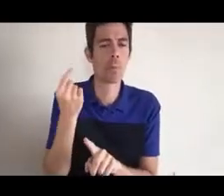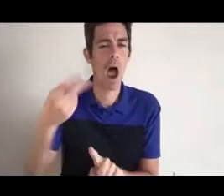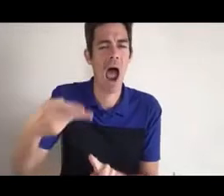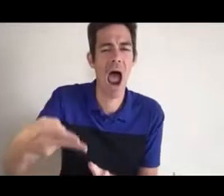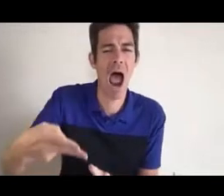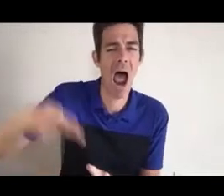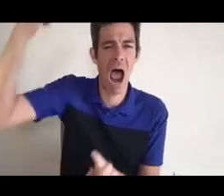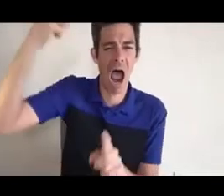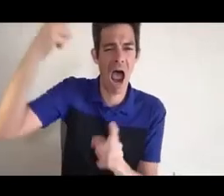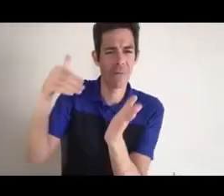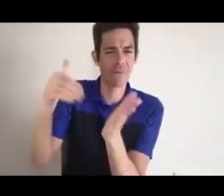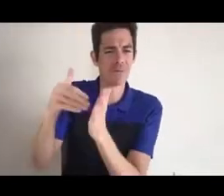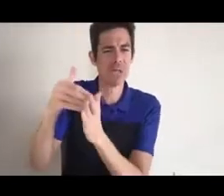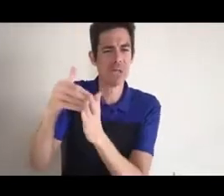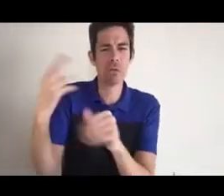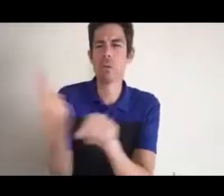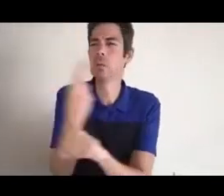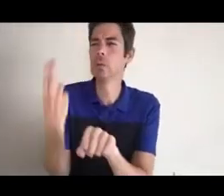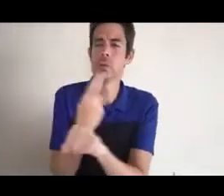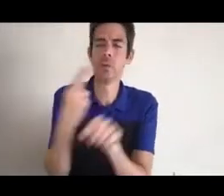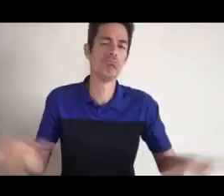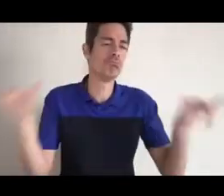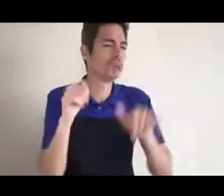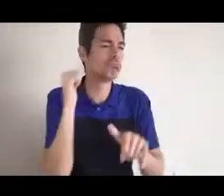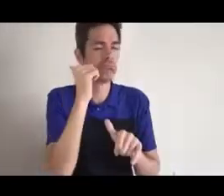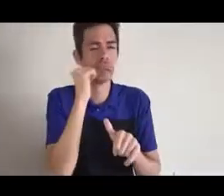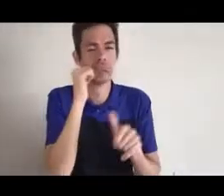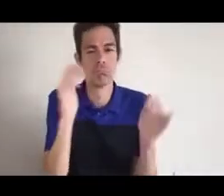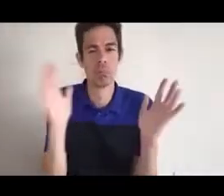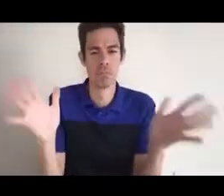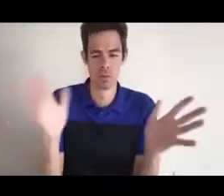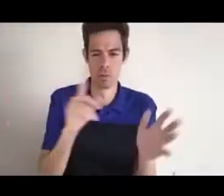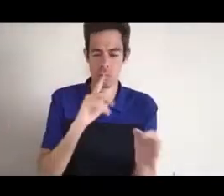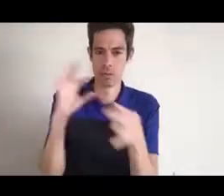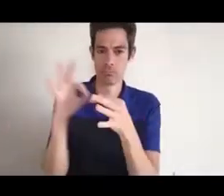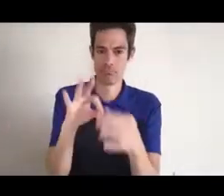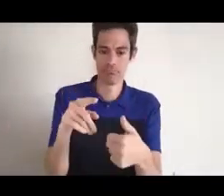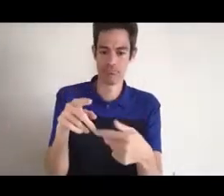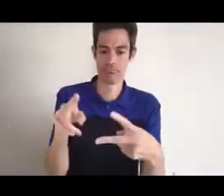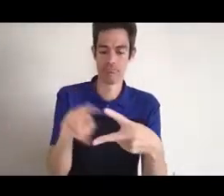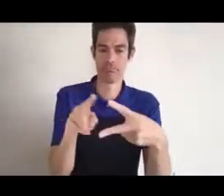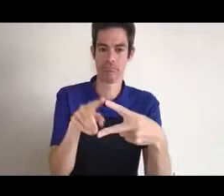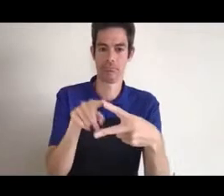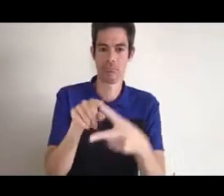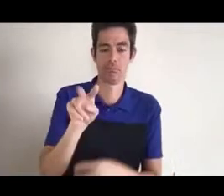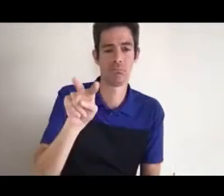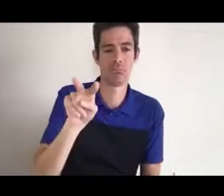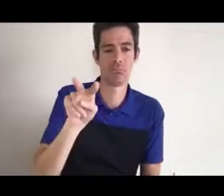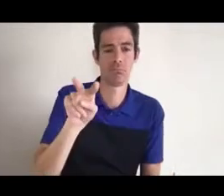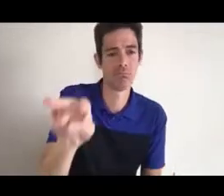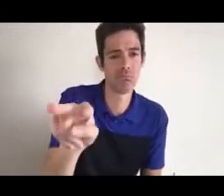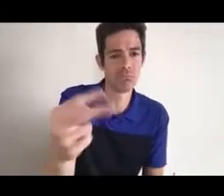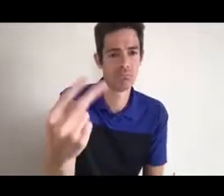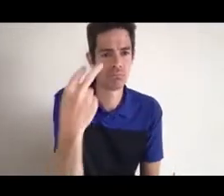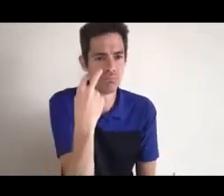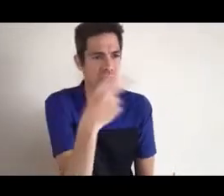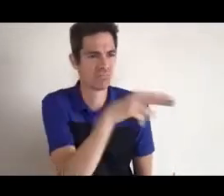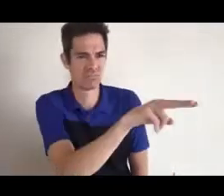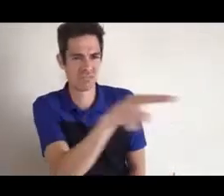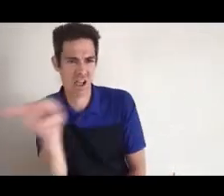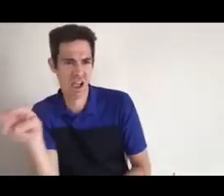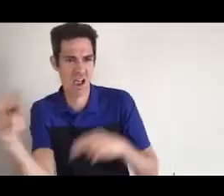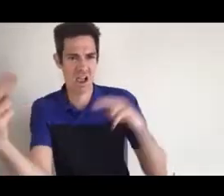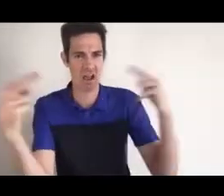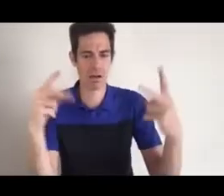assessed 3D verbs, I'm seeing high frequent 3D verbs relate to two